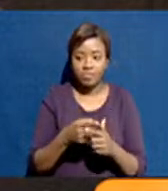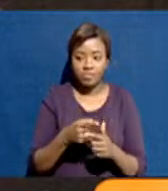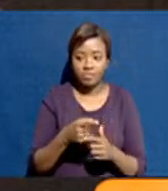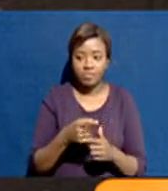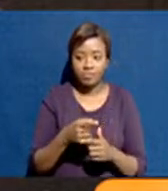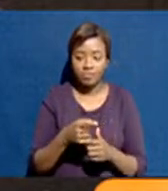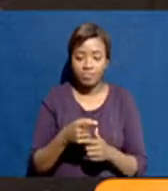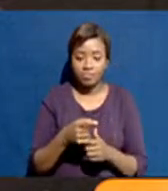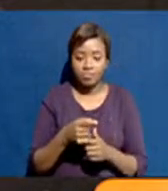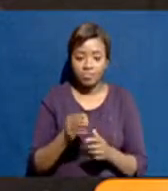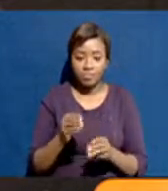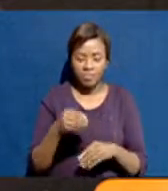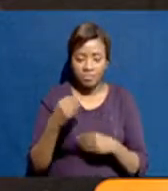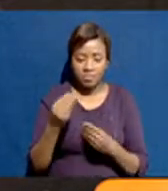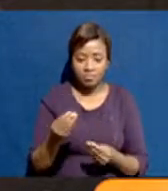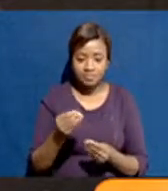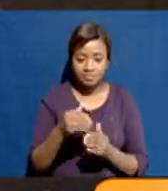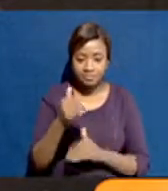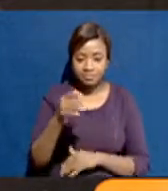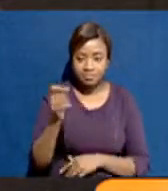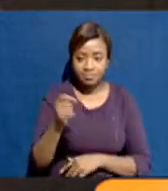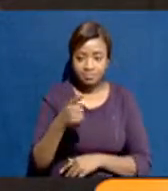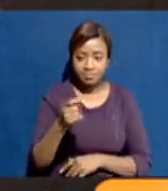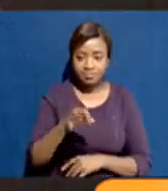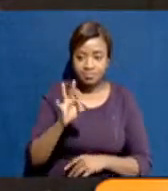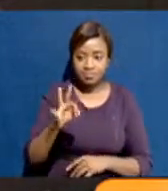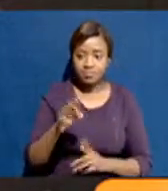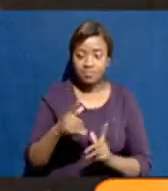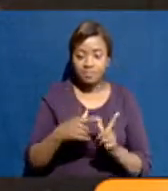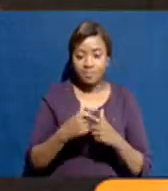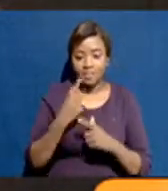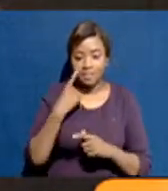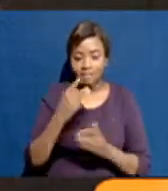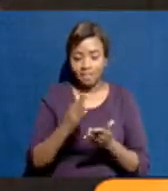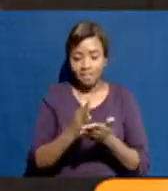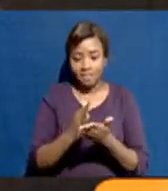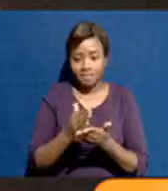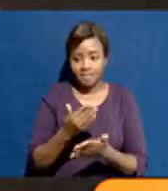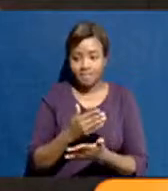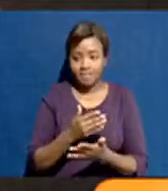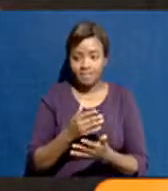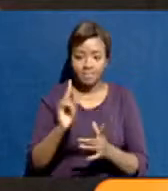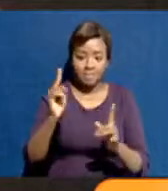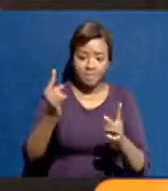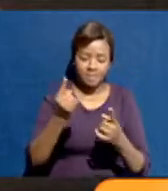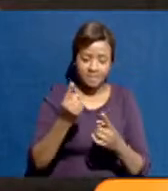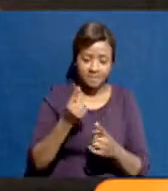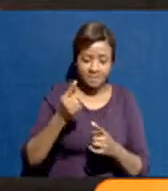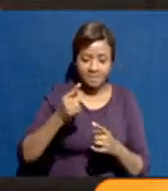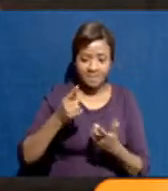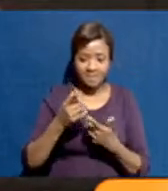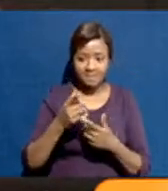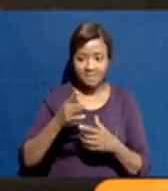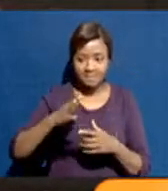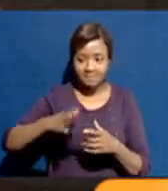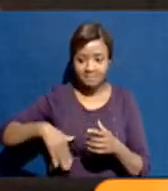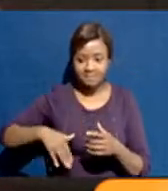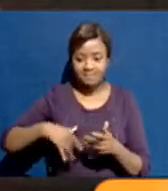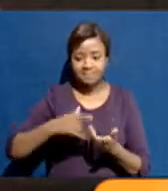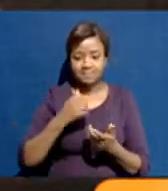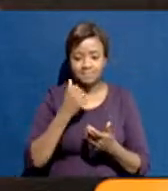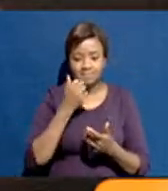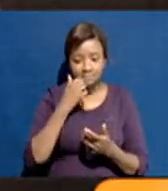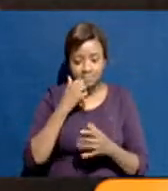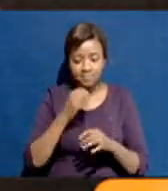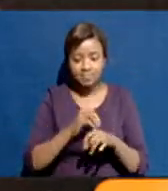post-exposure prophylaxis. After 3 months, you start beginning to see some of them, if they didn't come at the right time to the hospital, they have seroconverted. And that